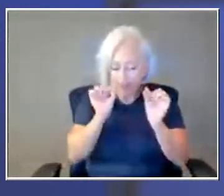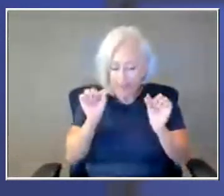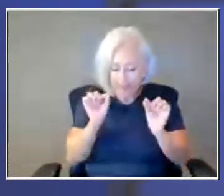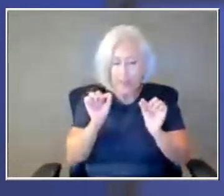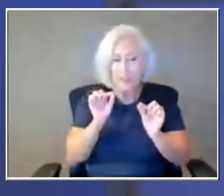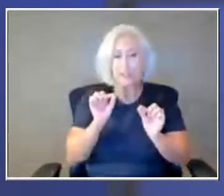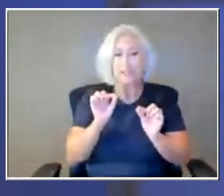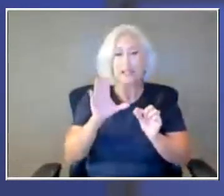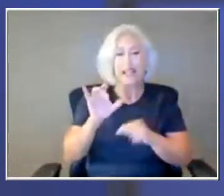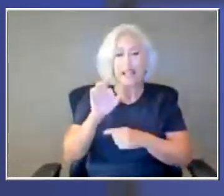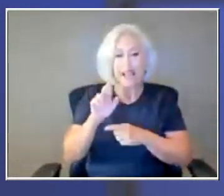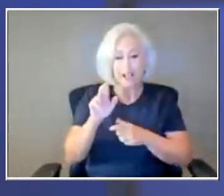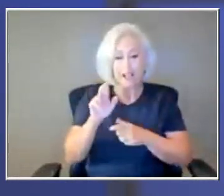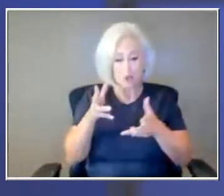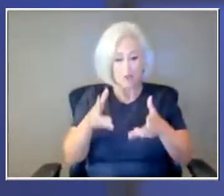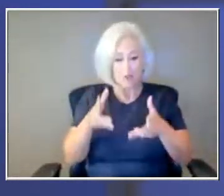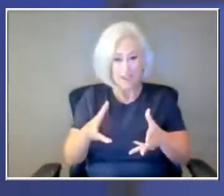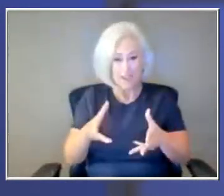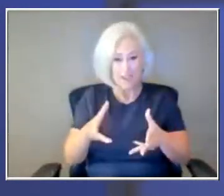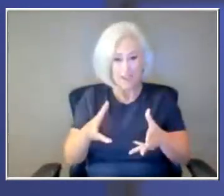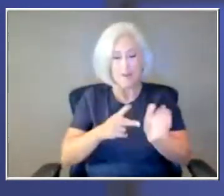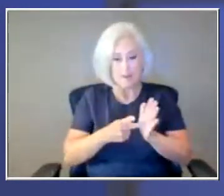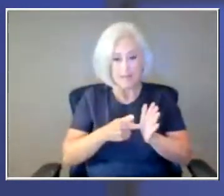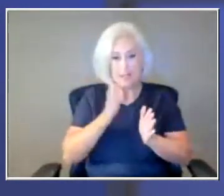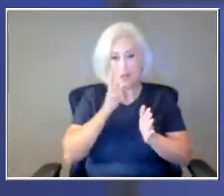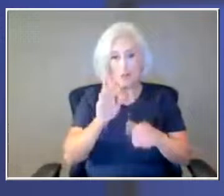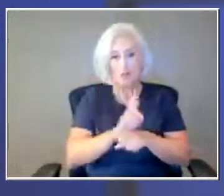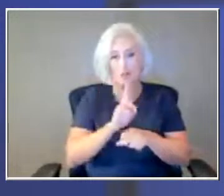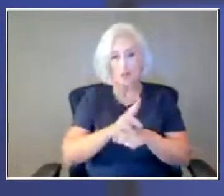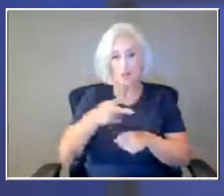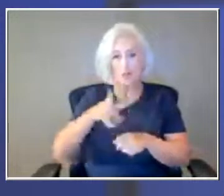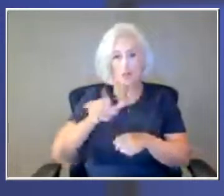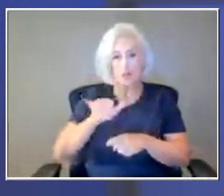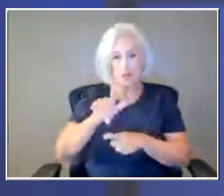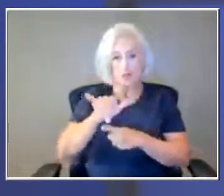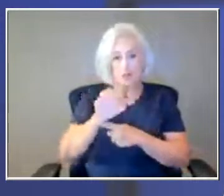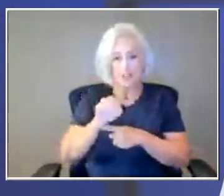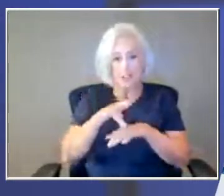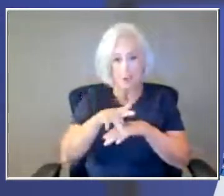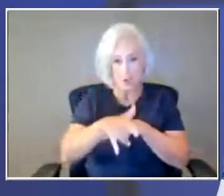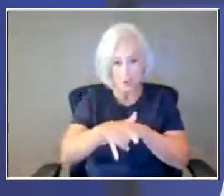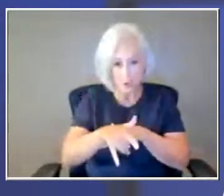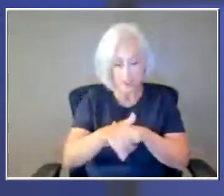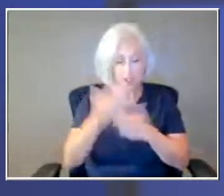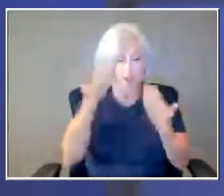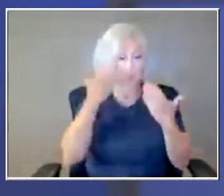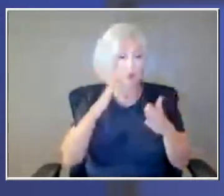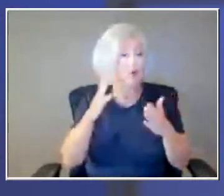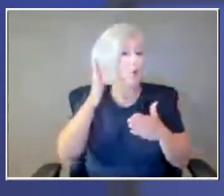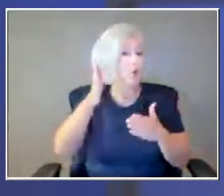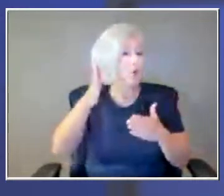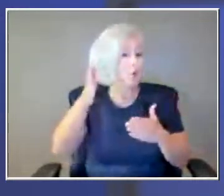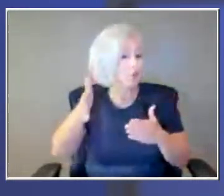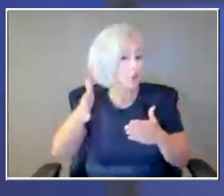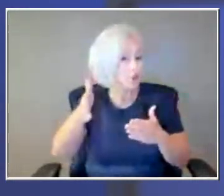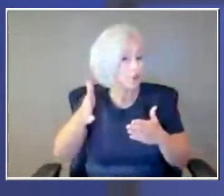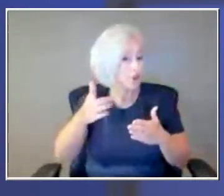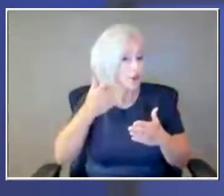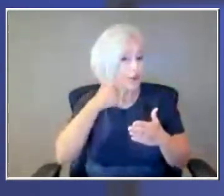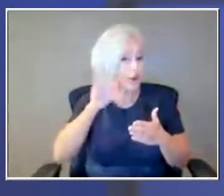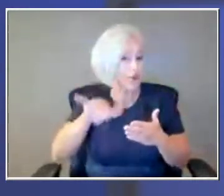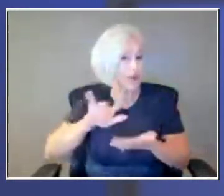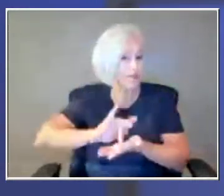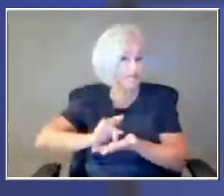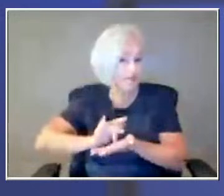using Pluvicto really early, and so we don't know what the future of Pluvicto is in terms of what it might add for different disease states and